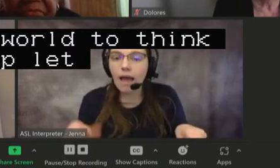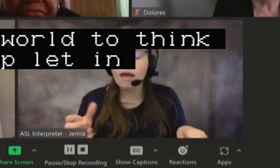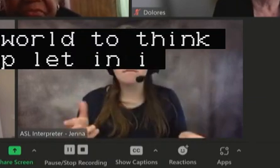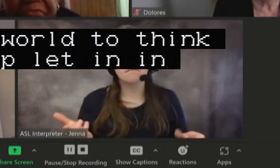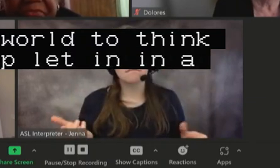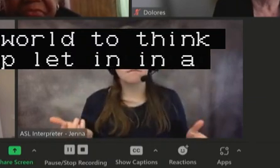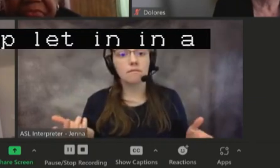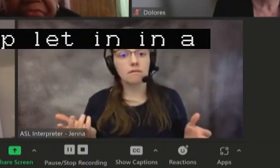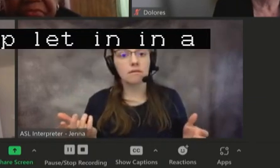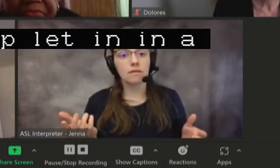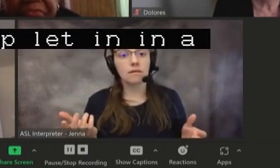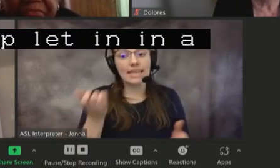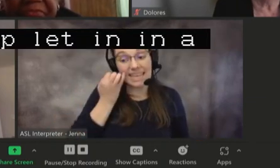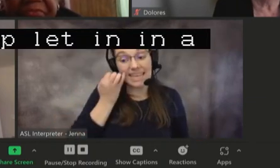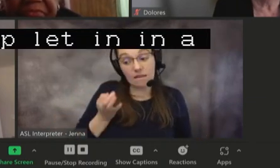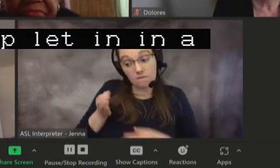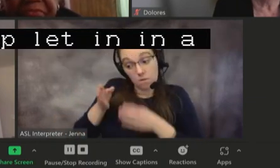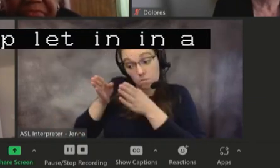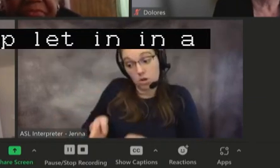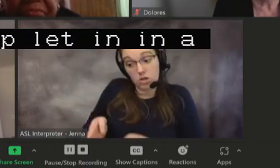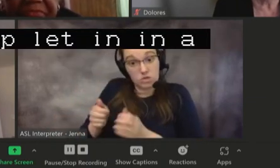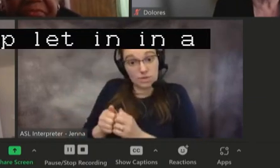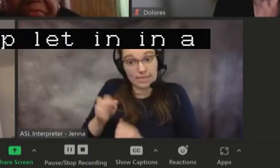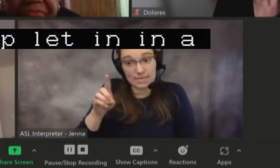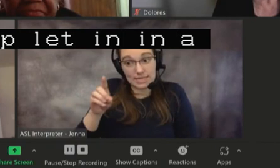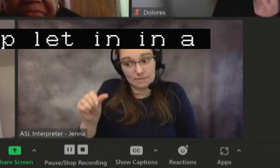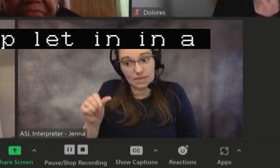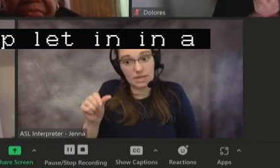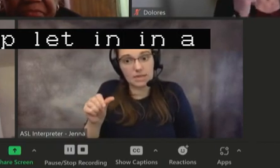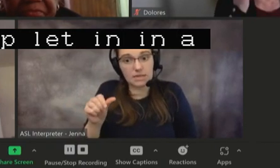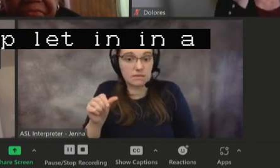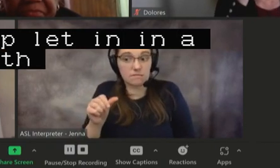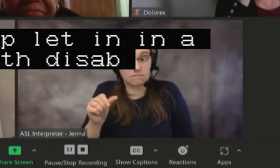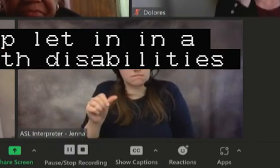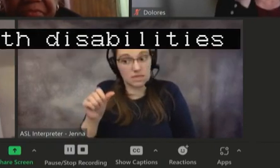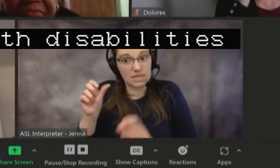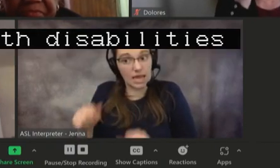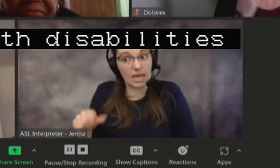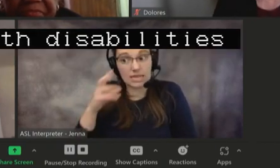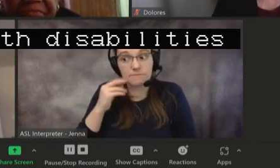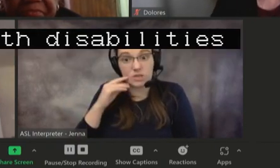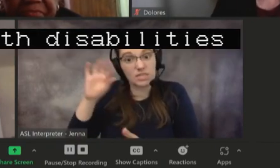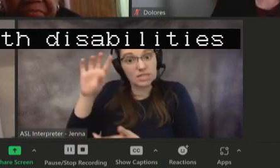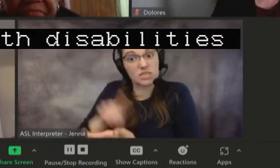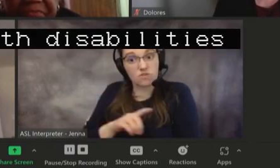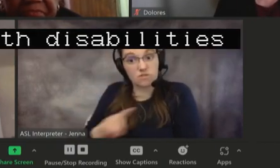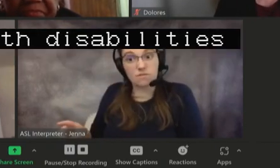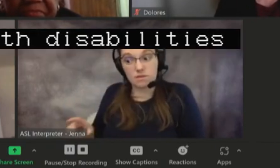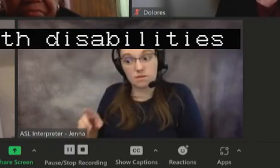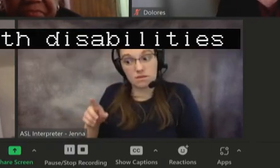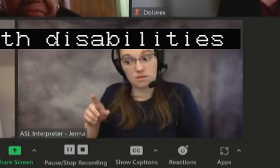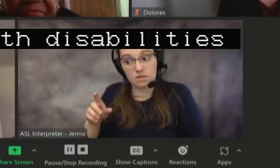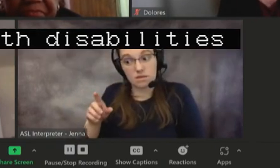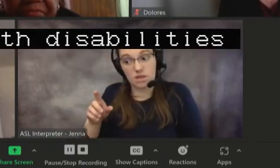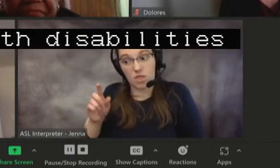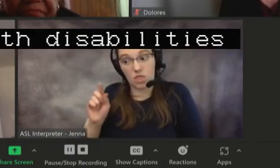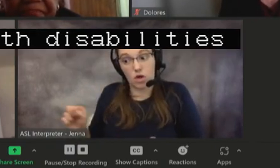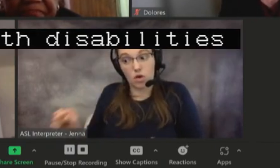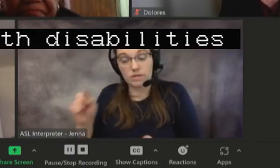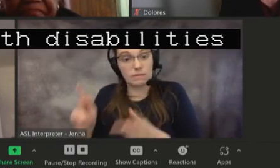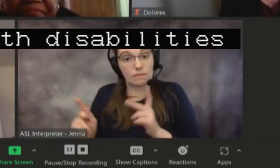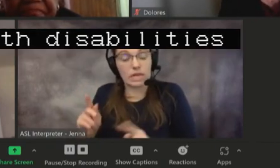with some disabilities can be discriminated against, so to speak, and that they cannot occupy spaces